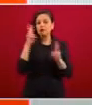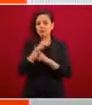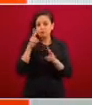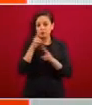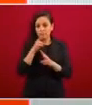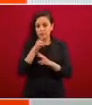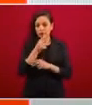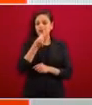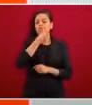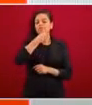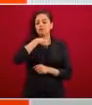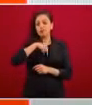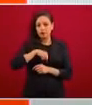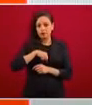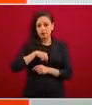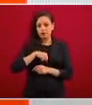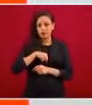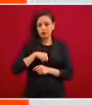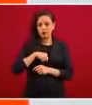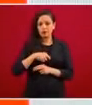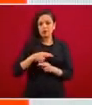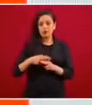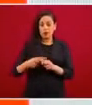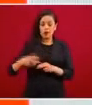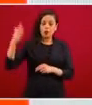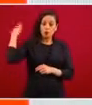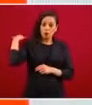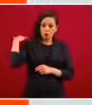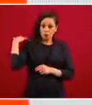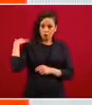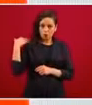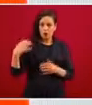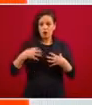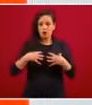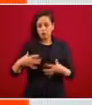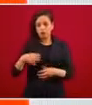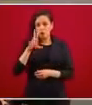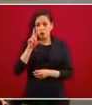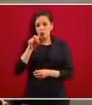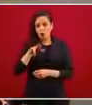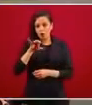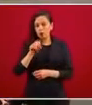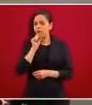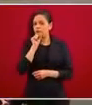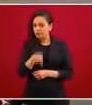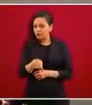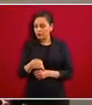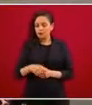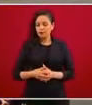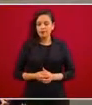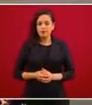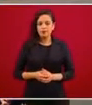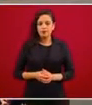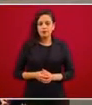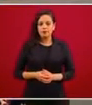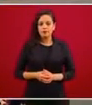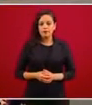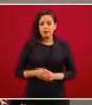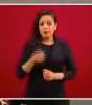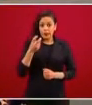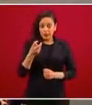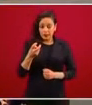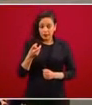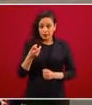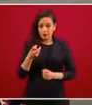Well, this same virus could reach the inferior parts of the respiratory